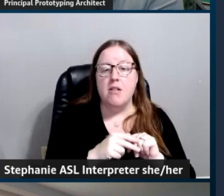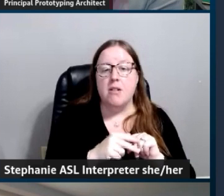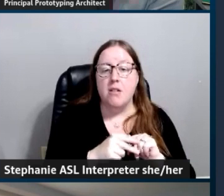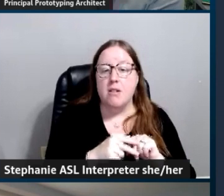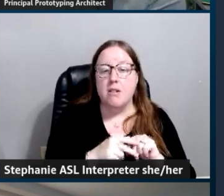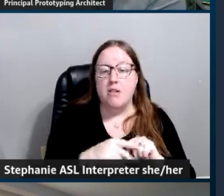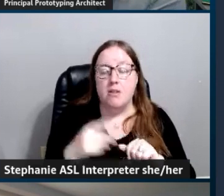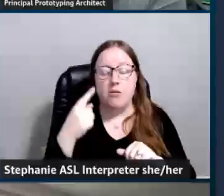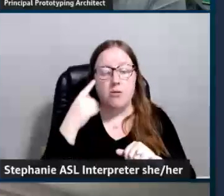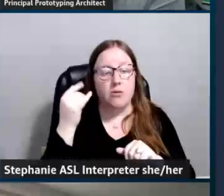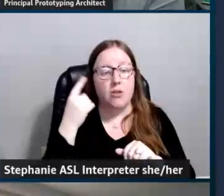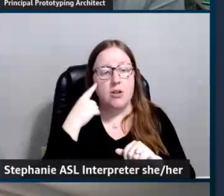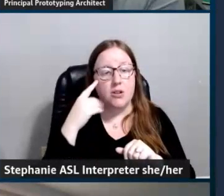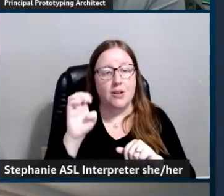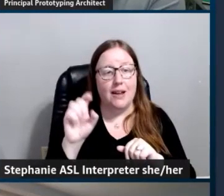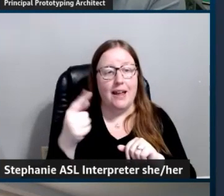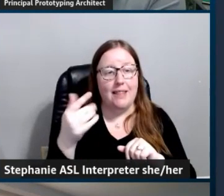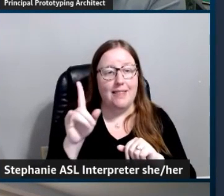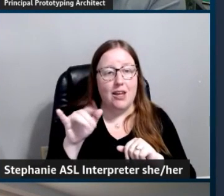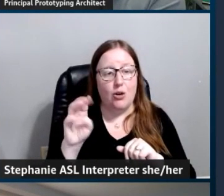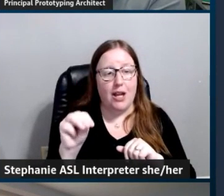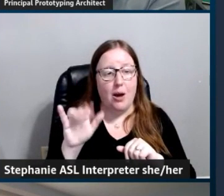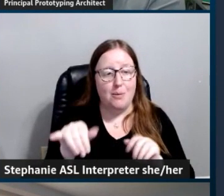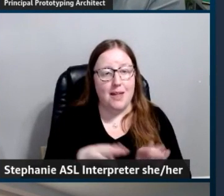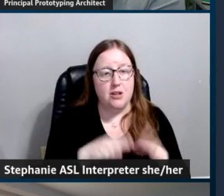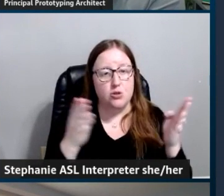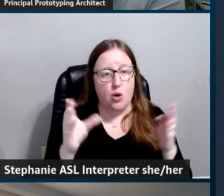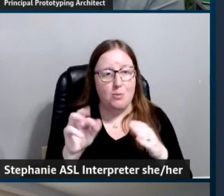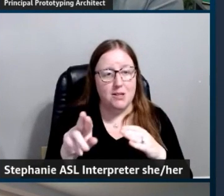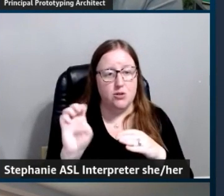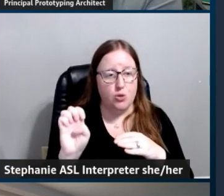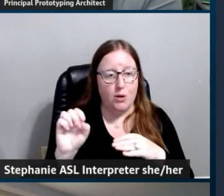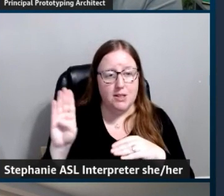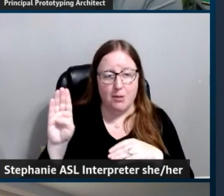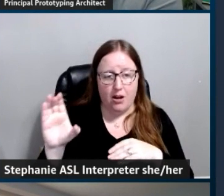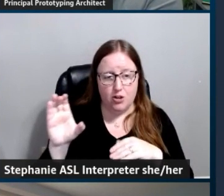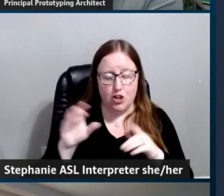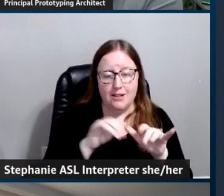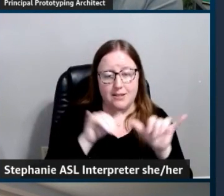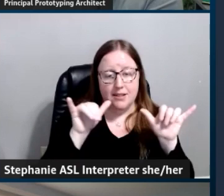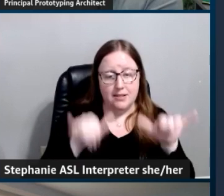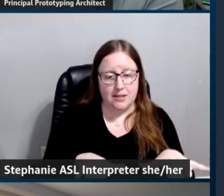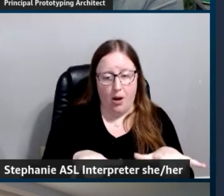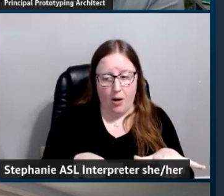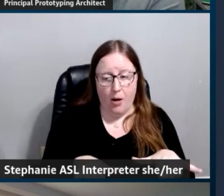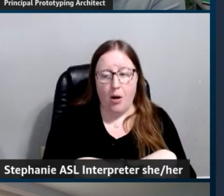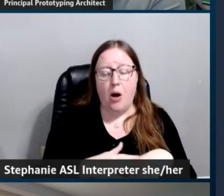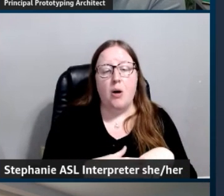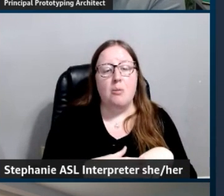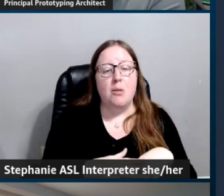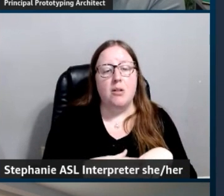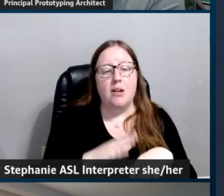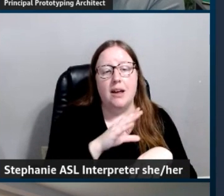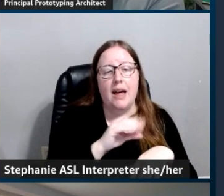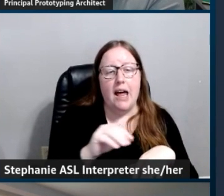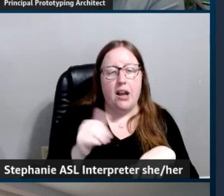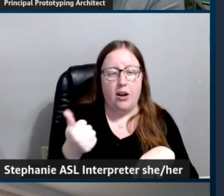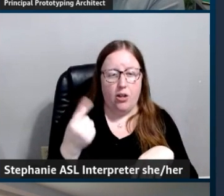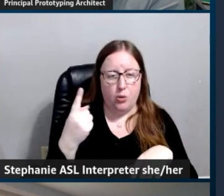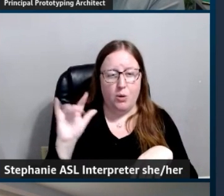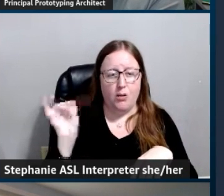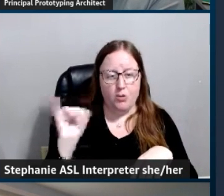there's Ethereum is an open source blockchain system, and Hyperledger Fabric is the other, and each one